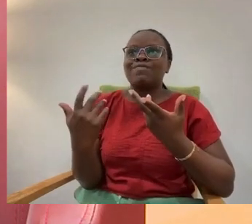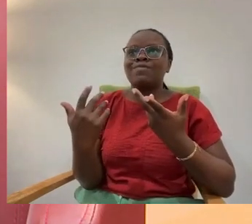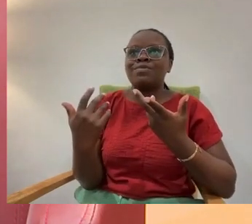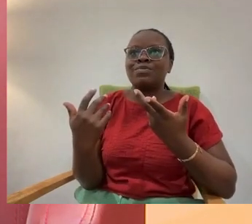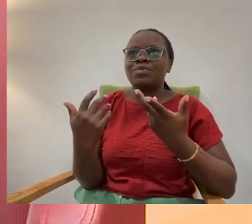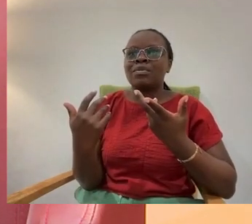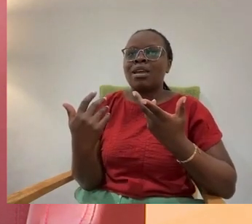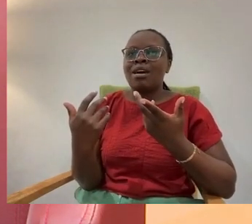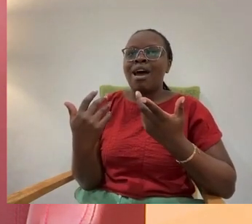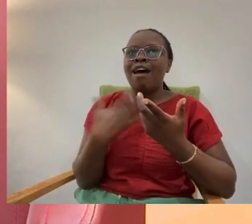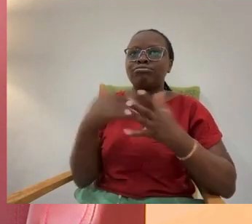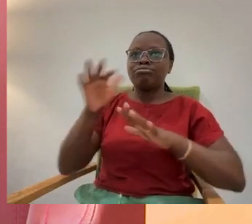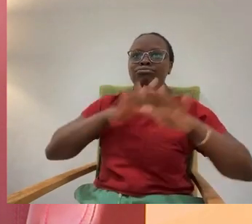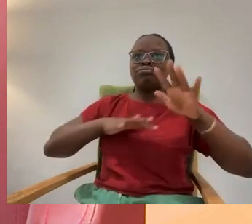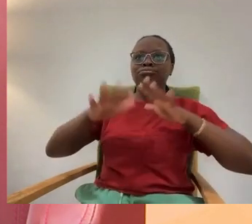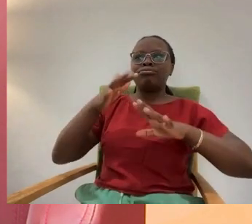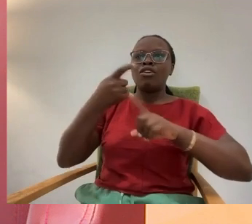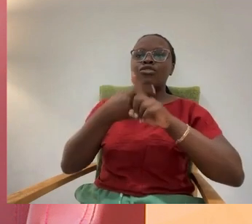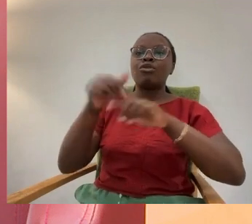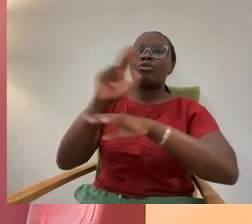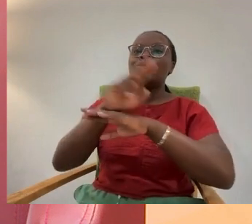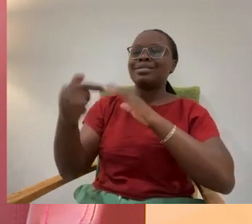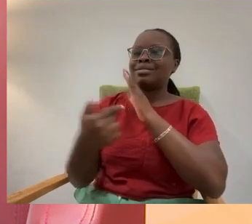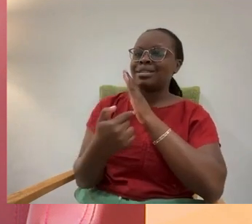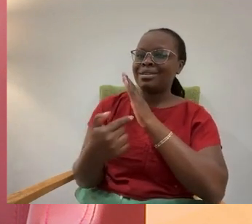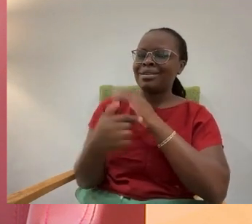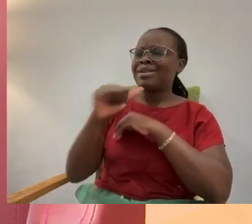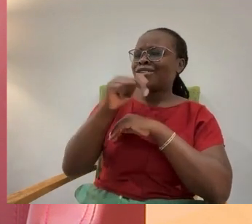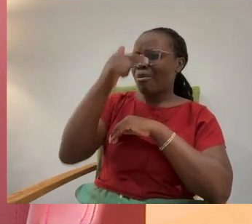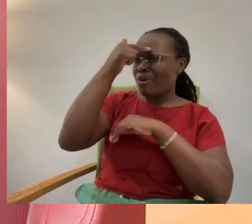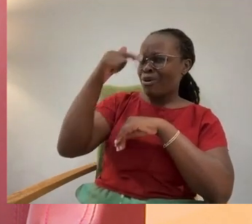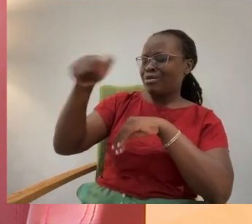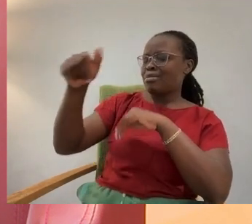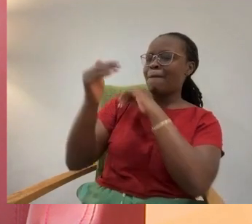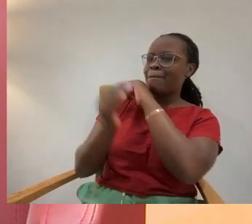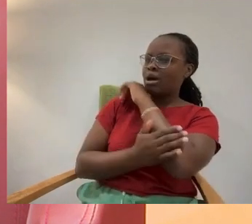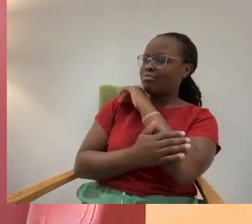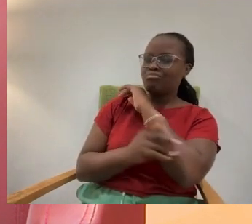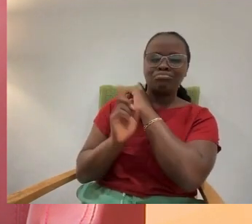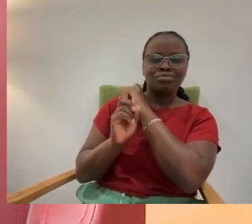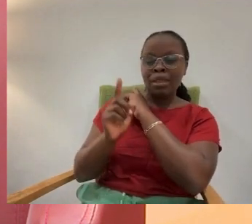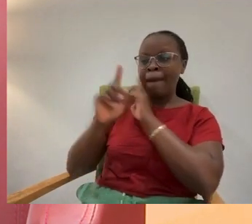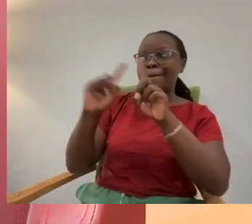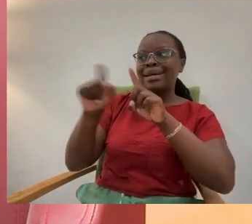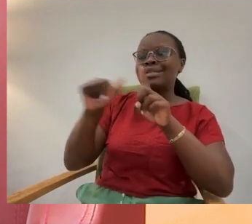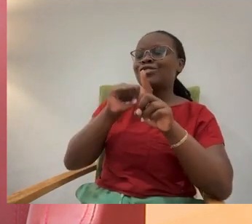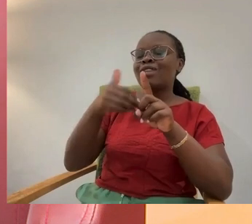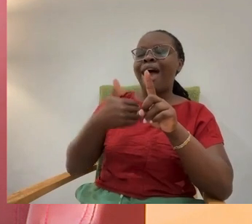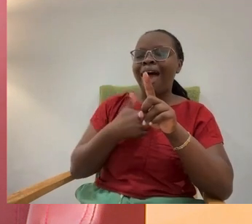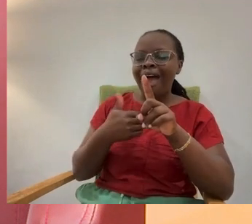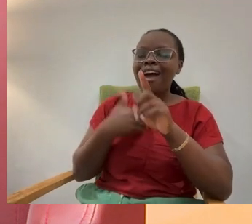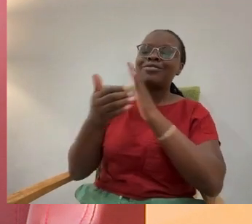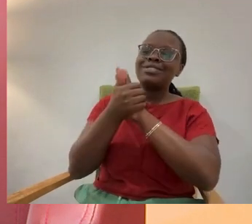technology. And this is not because it's a bad method, but because they lack the relevant skill they need